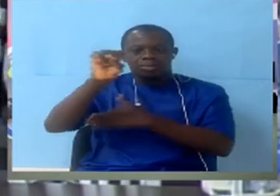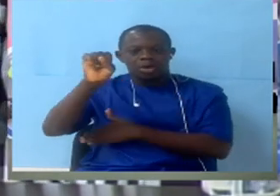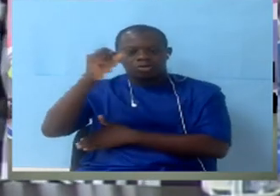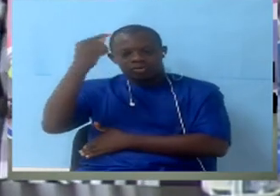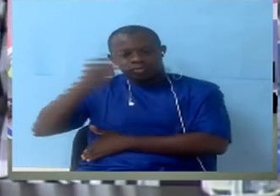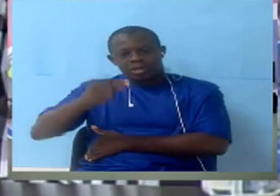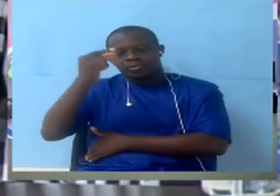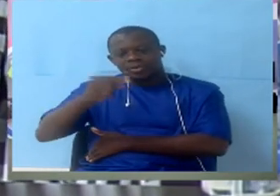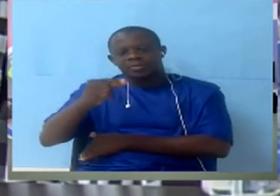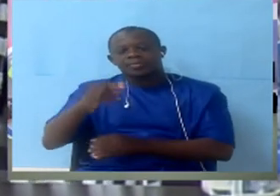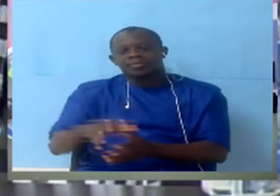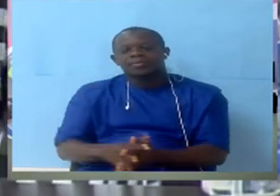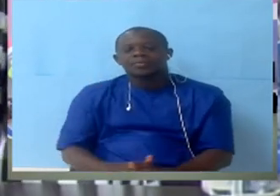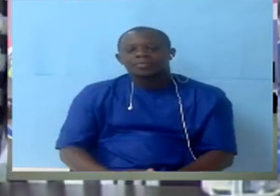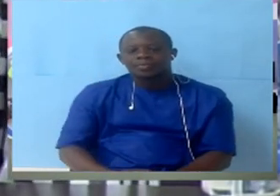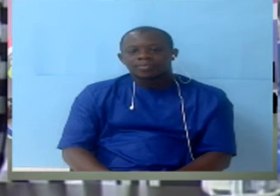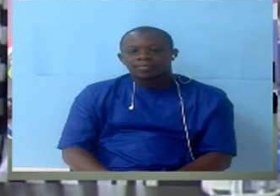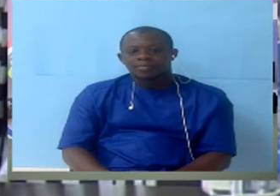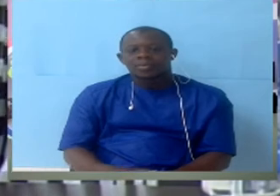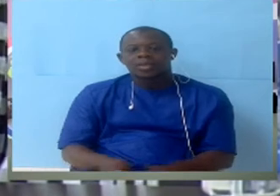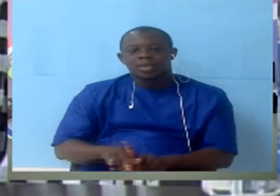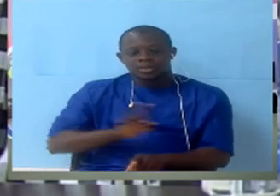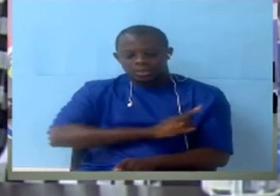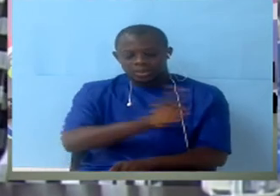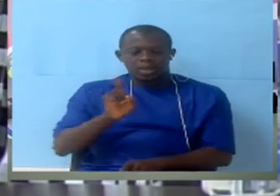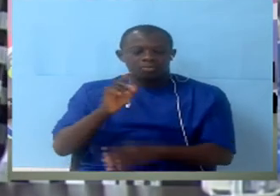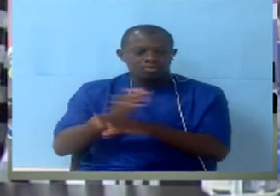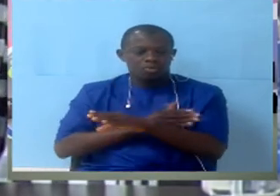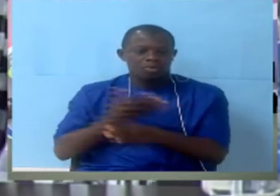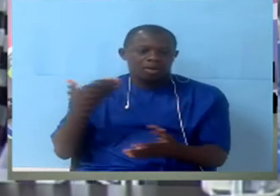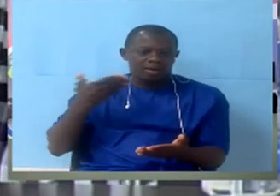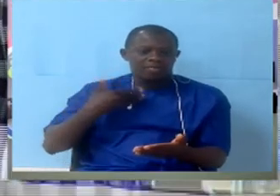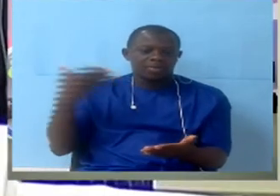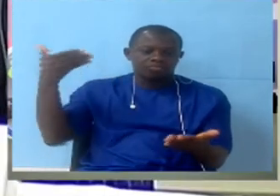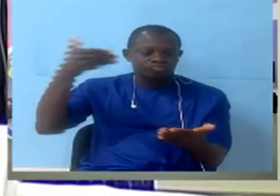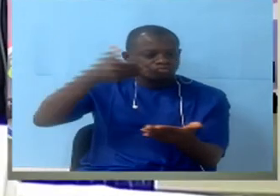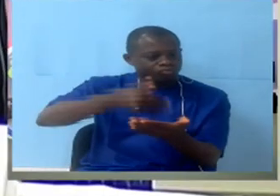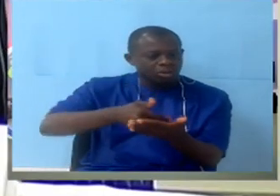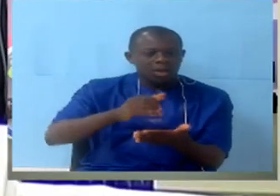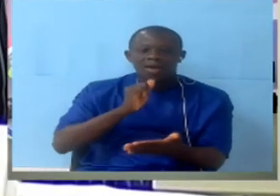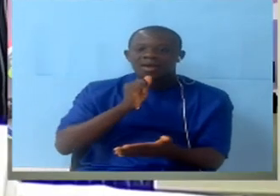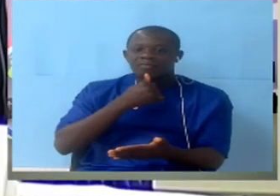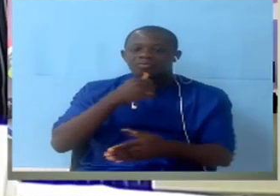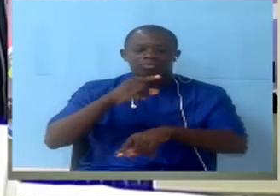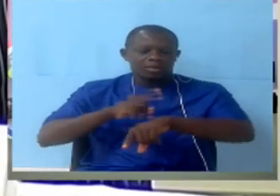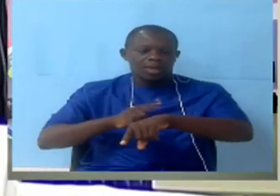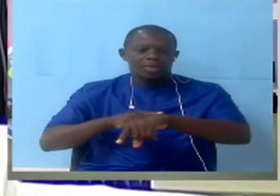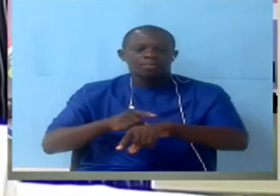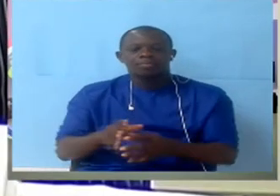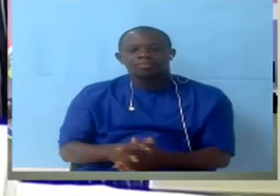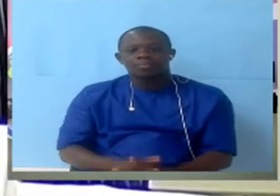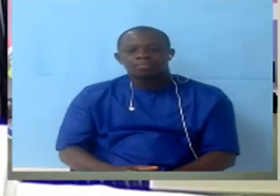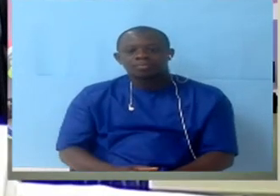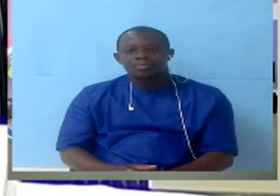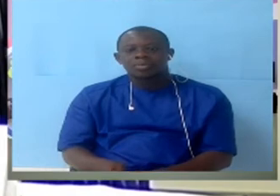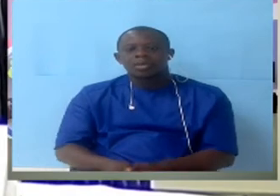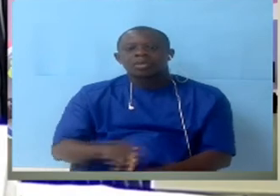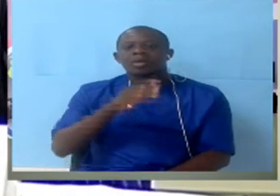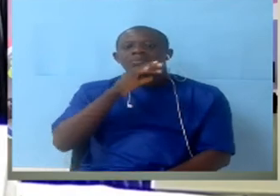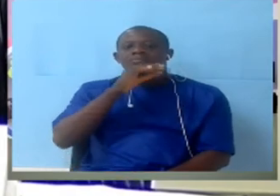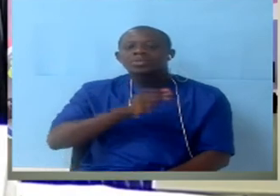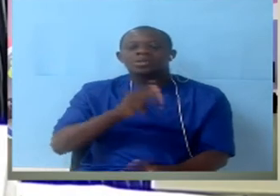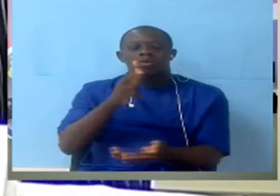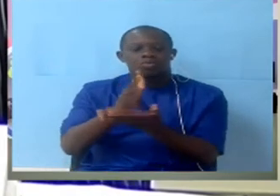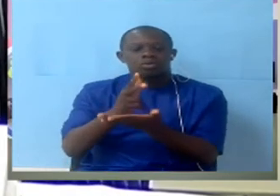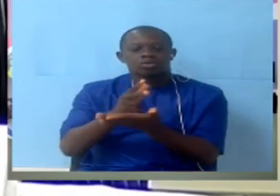So, for around Tilbulo. They were there till in the afternoon time. Mr. Witness, you're not actually called to testify about